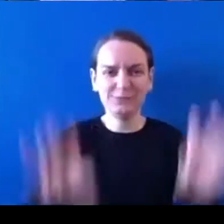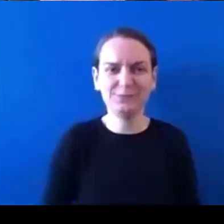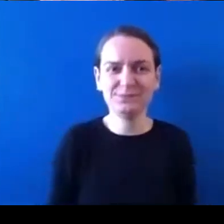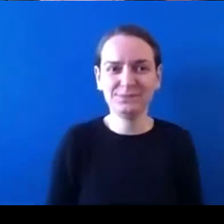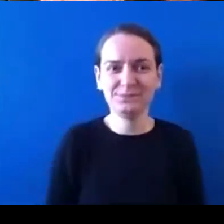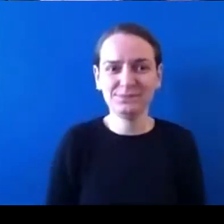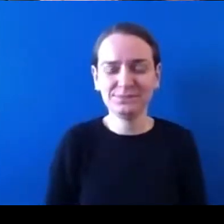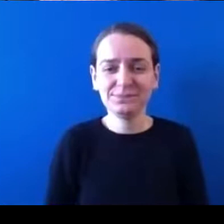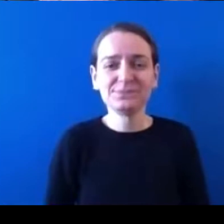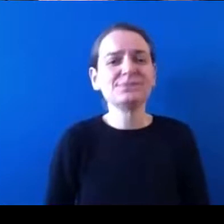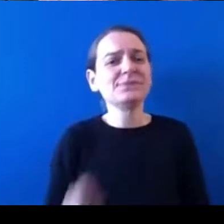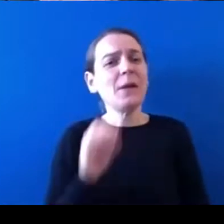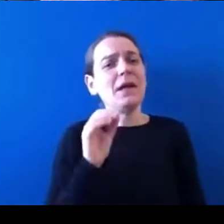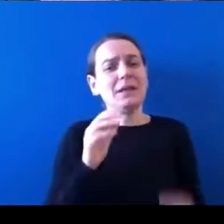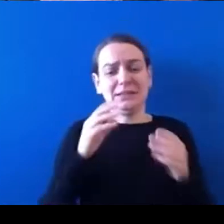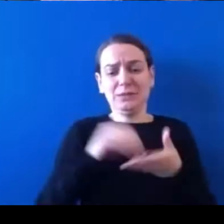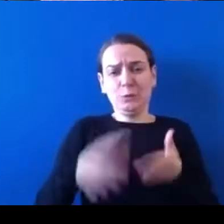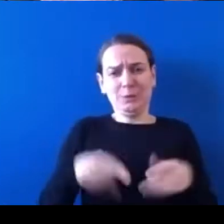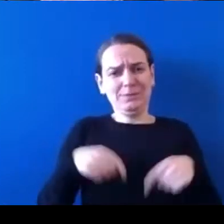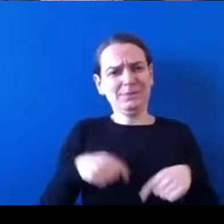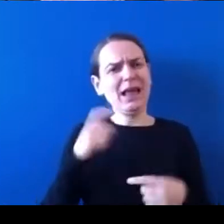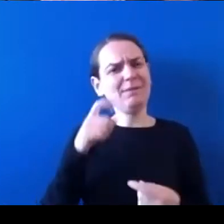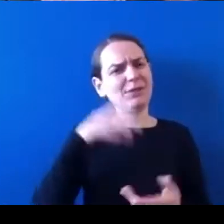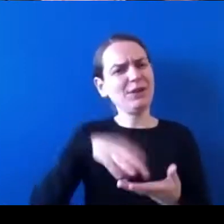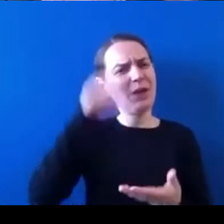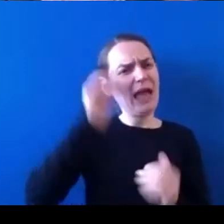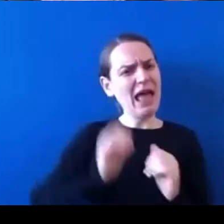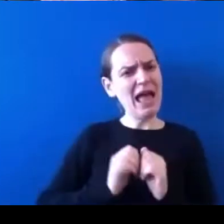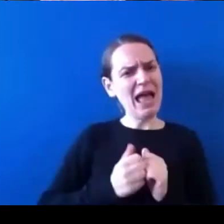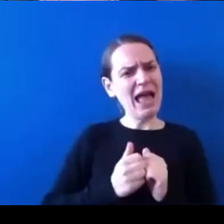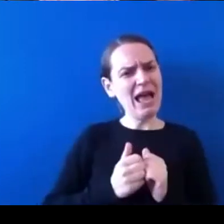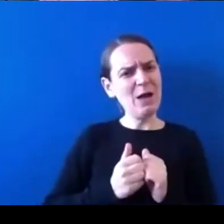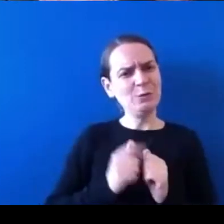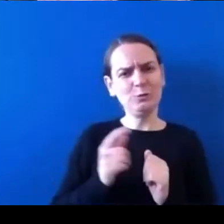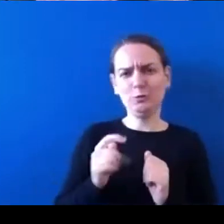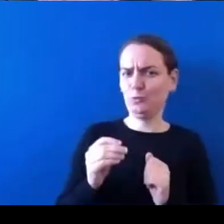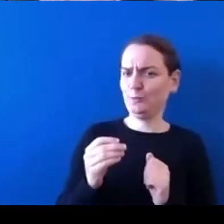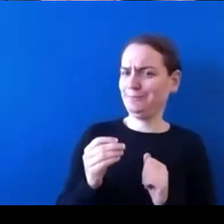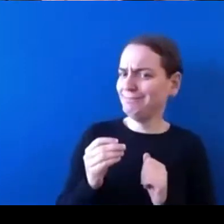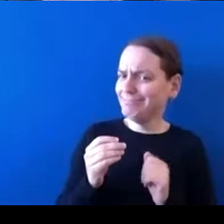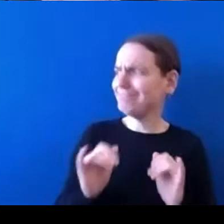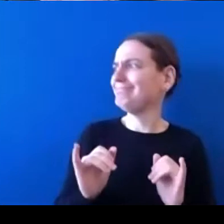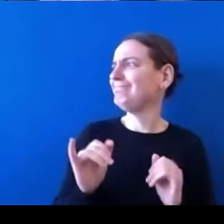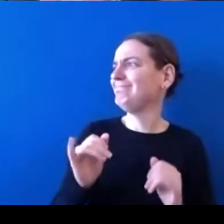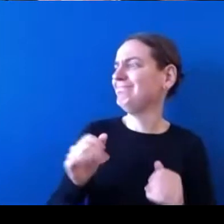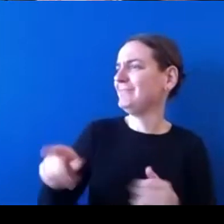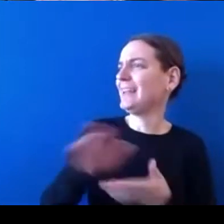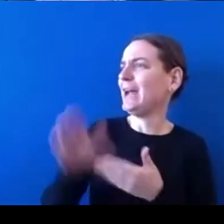lots of friends out there, but they all left on the weekend. So she was all by herself on the weekend. It was out of state, so she couldn't go